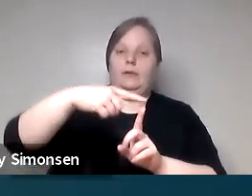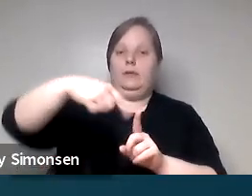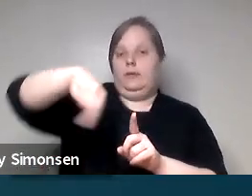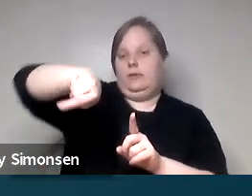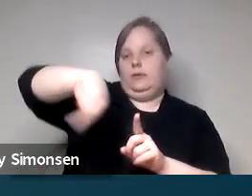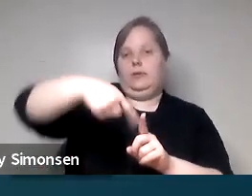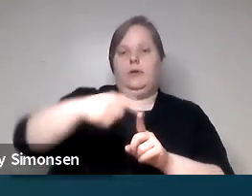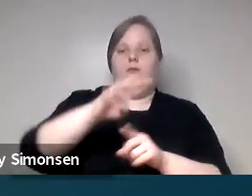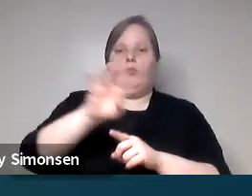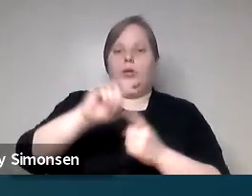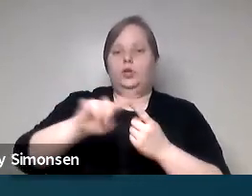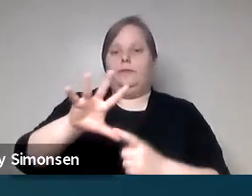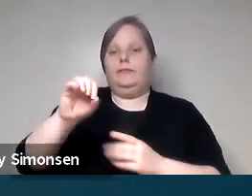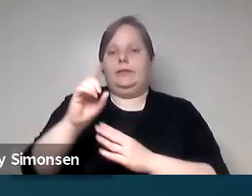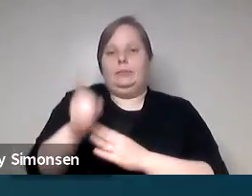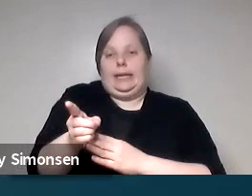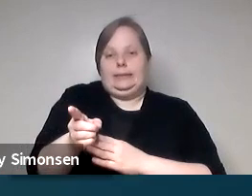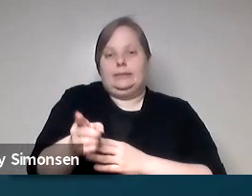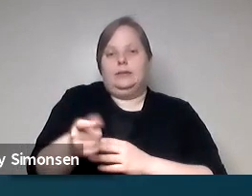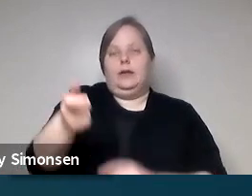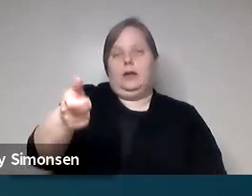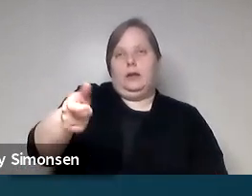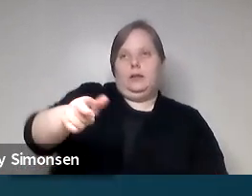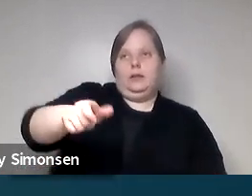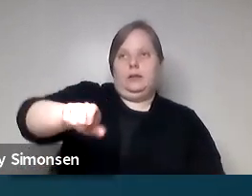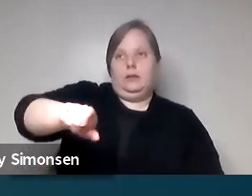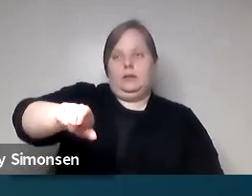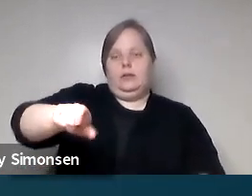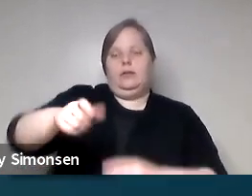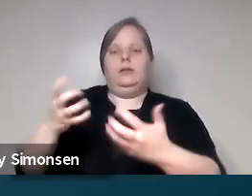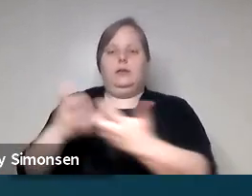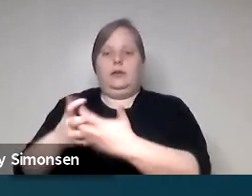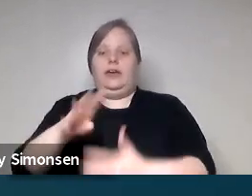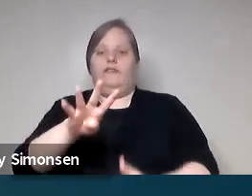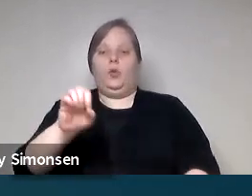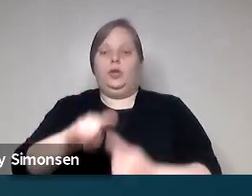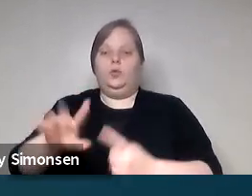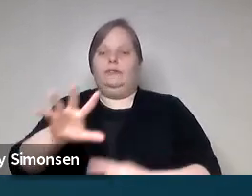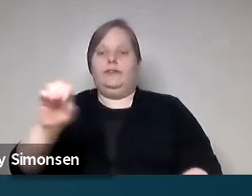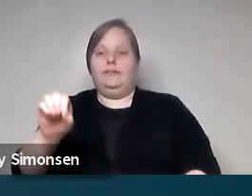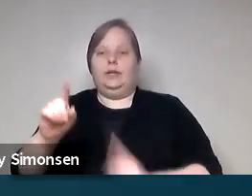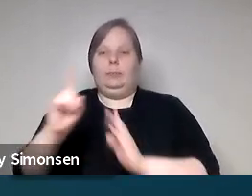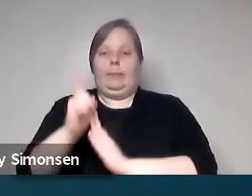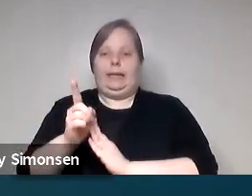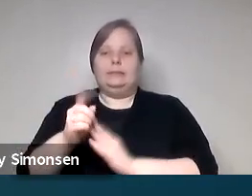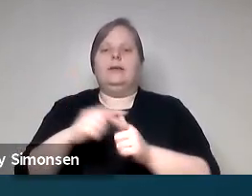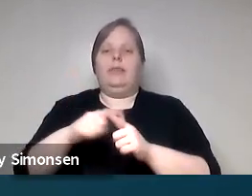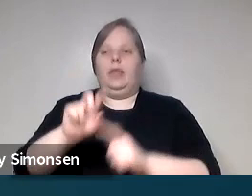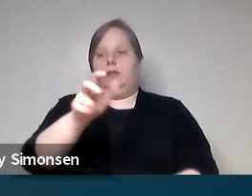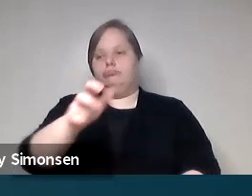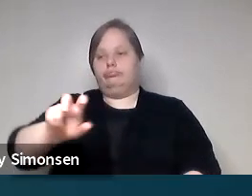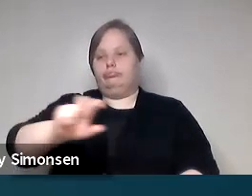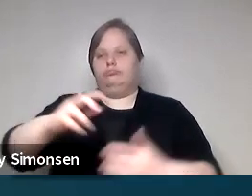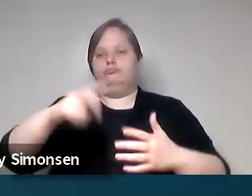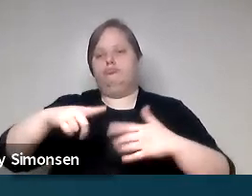and 50 minutes. They're able to turn the knob to the 40, 50 minute bump dot, and that is